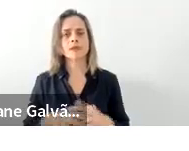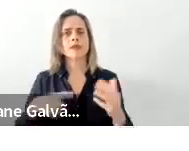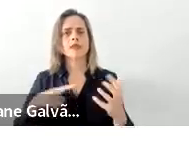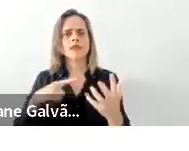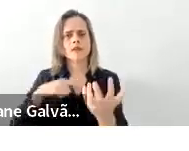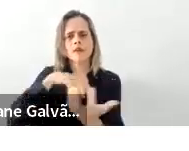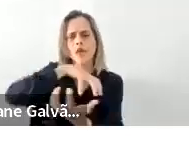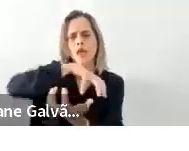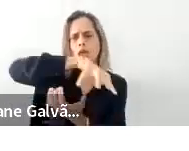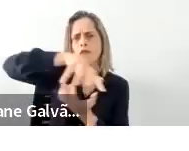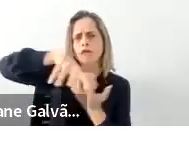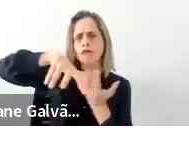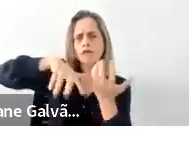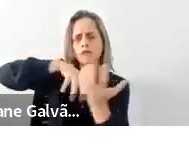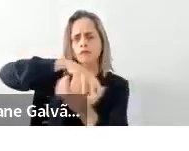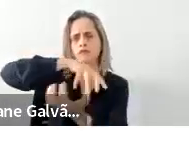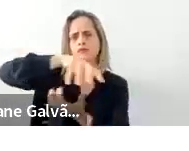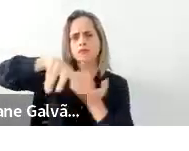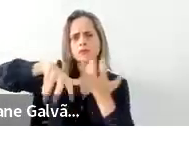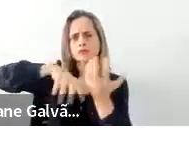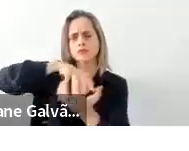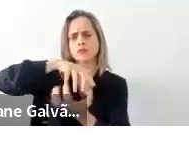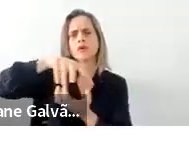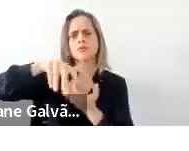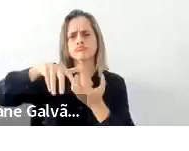also degenerated.